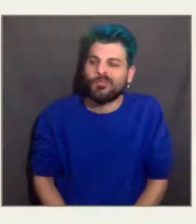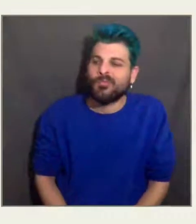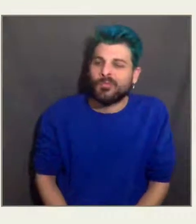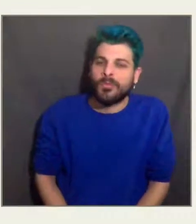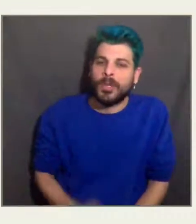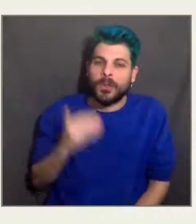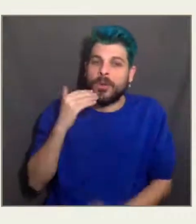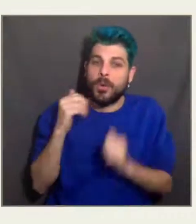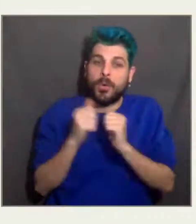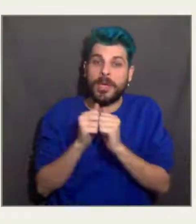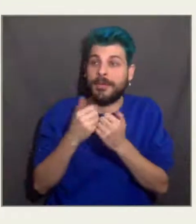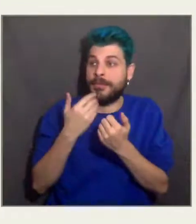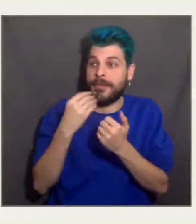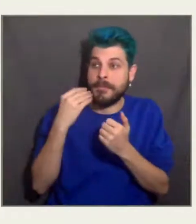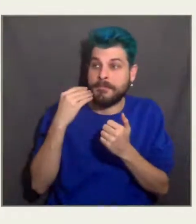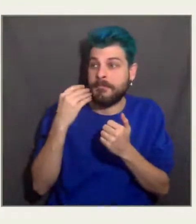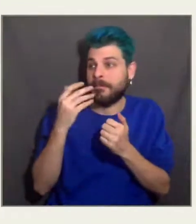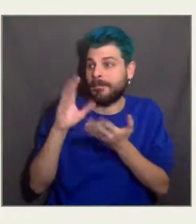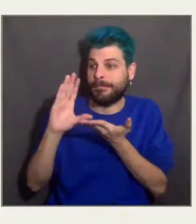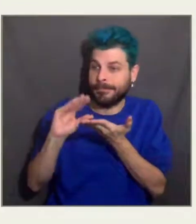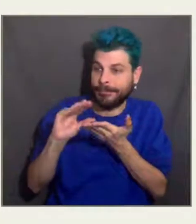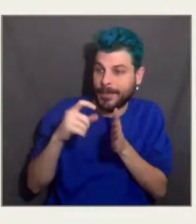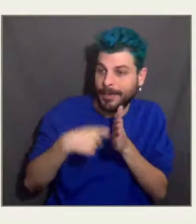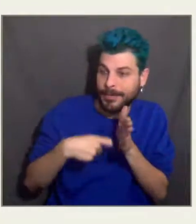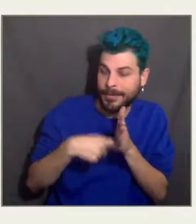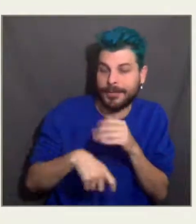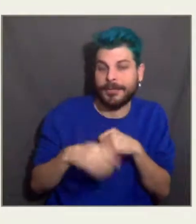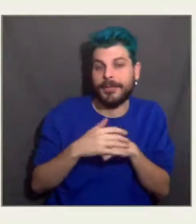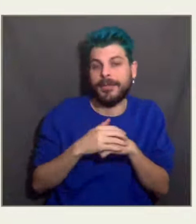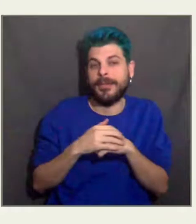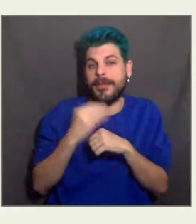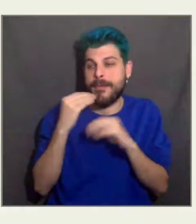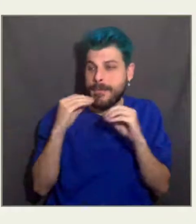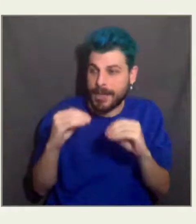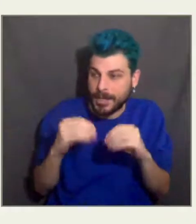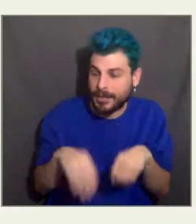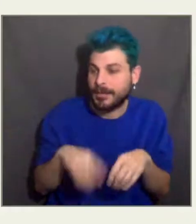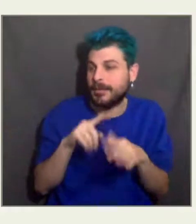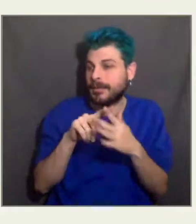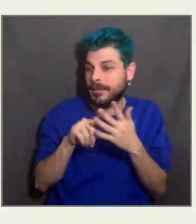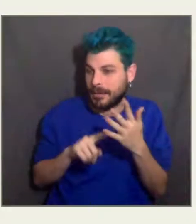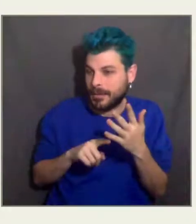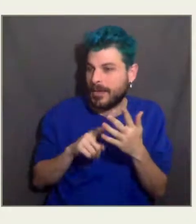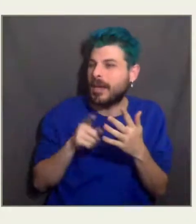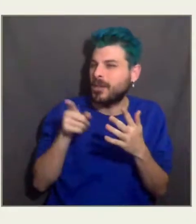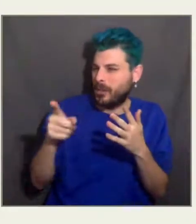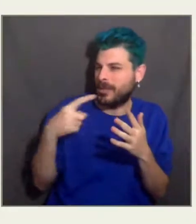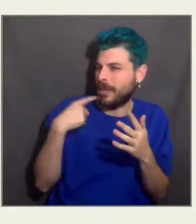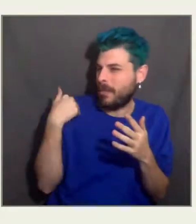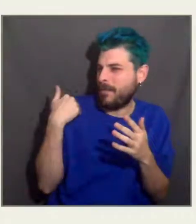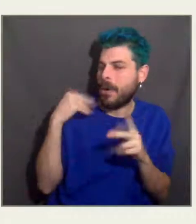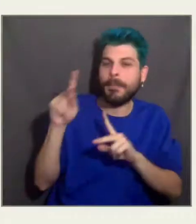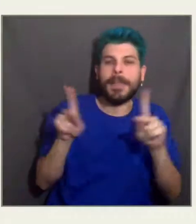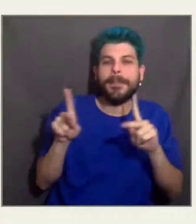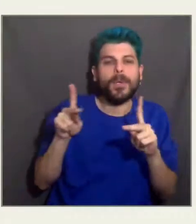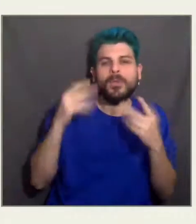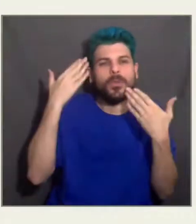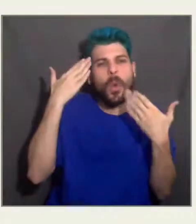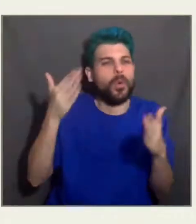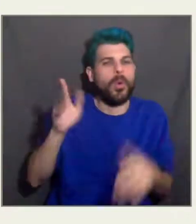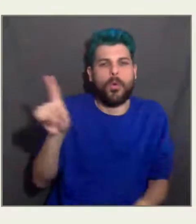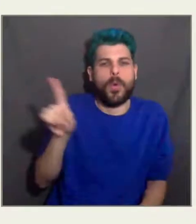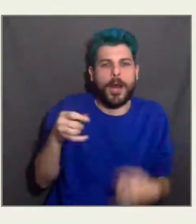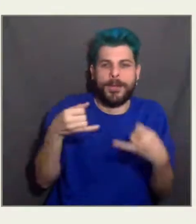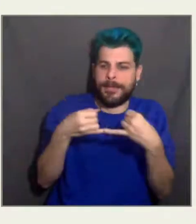and homelessness issues that something you said in your answer about people don't see where the lines are. If you're in homeless